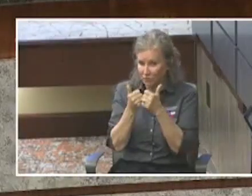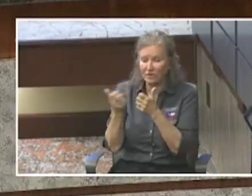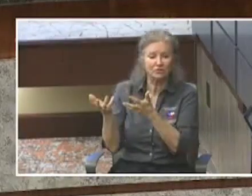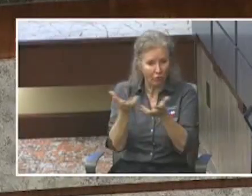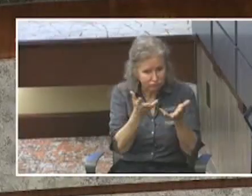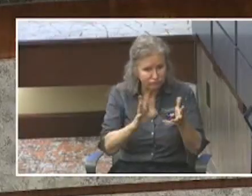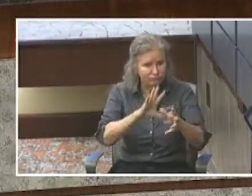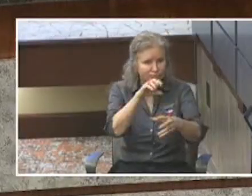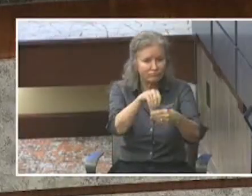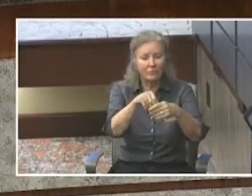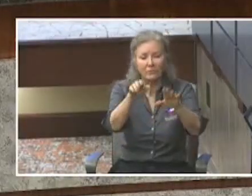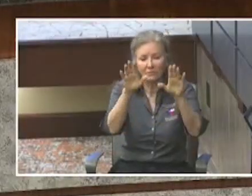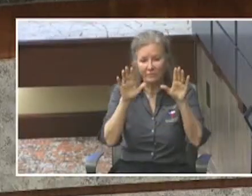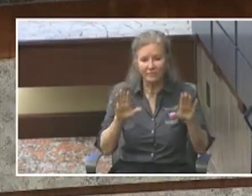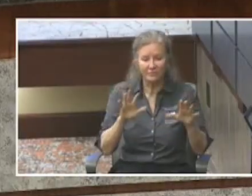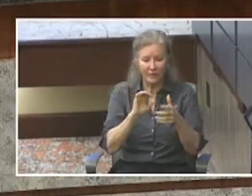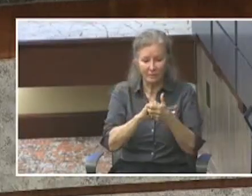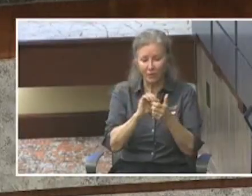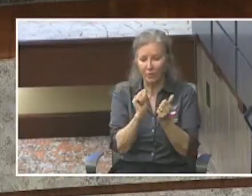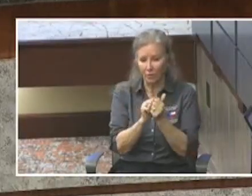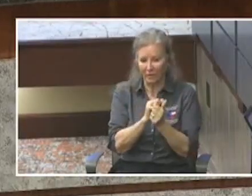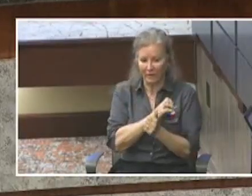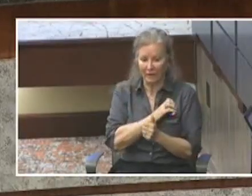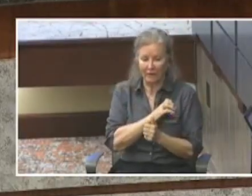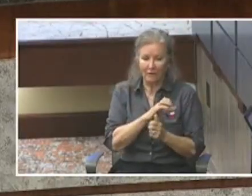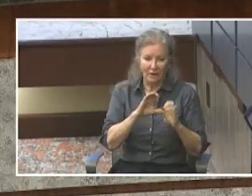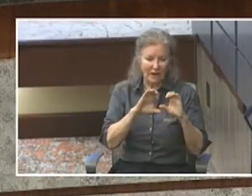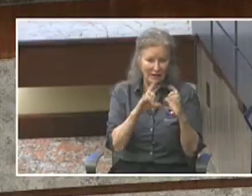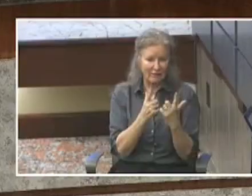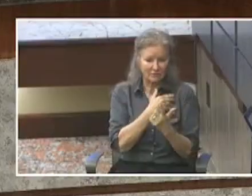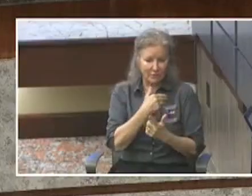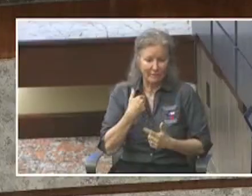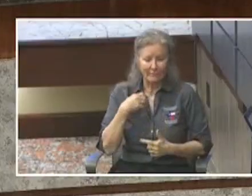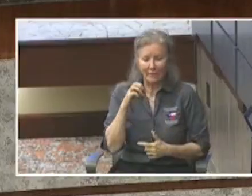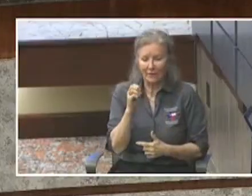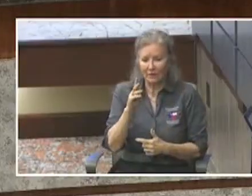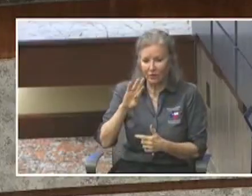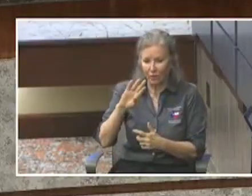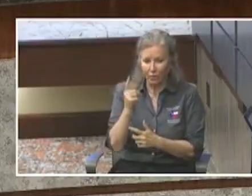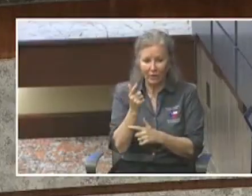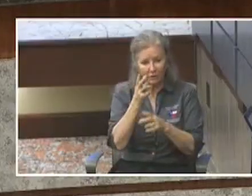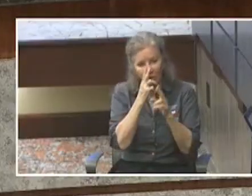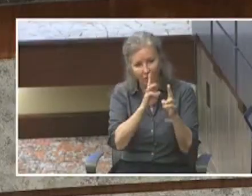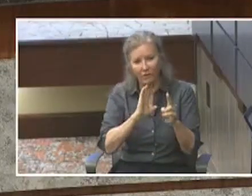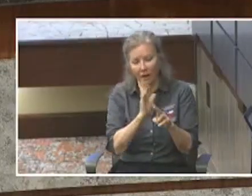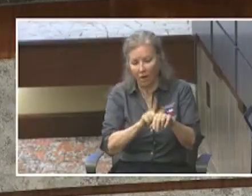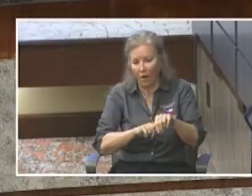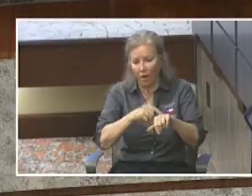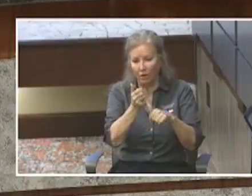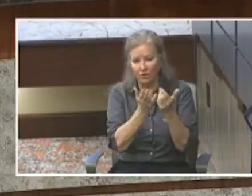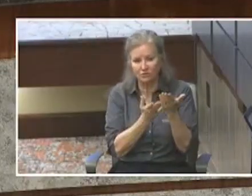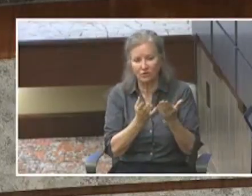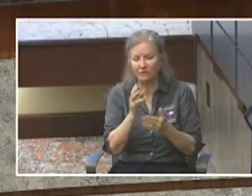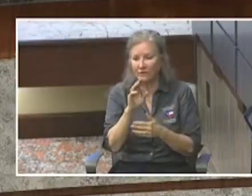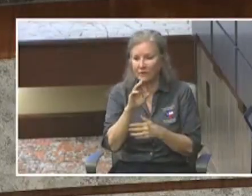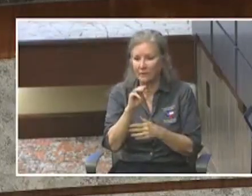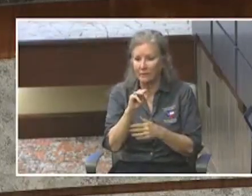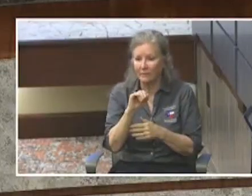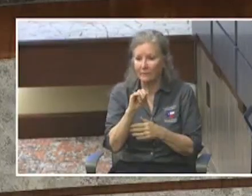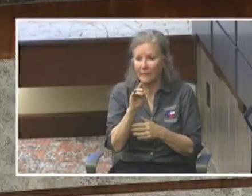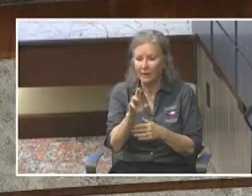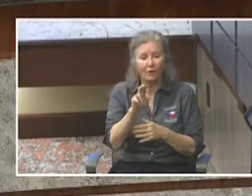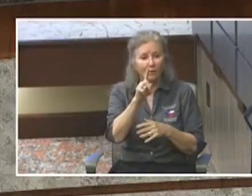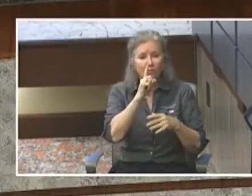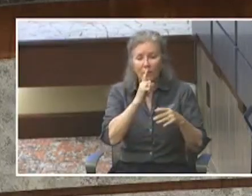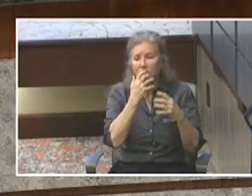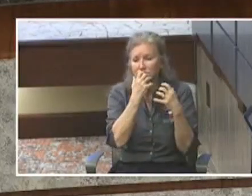been wonderful to partner with Councilmember Ewing on this and to honor our longest-serving mayor, who is truly a beloved civic leader